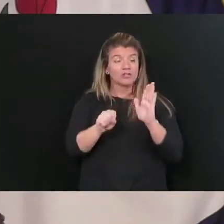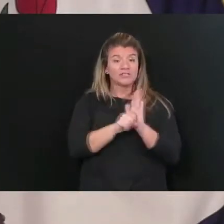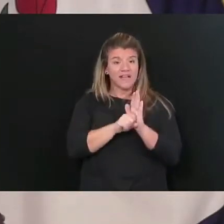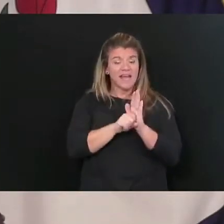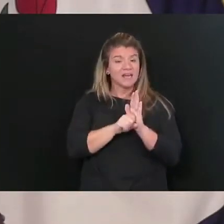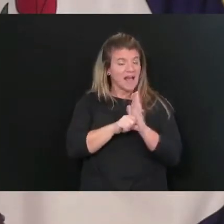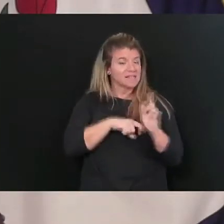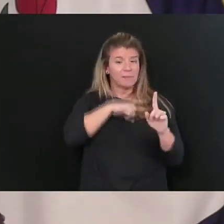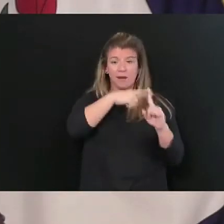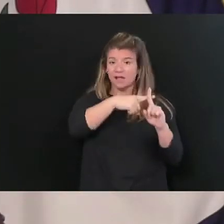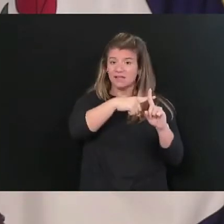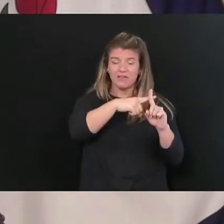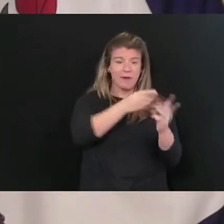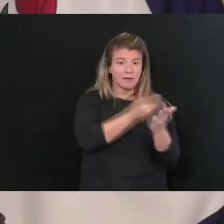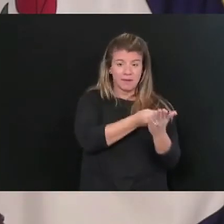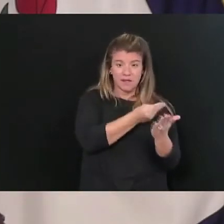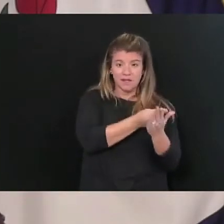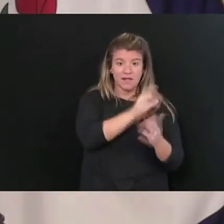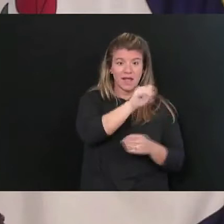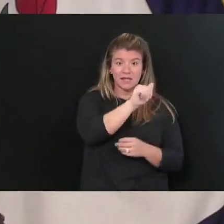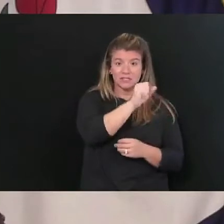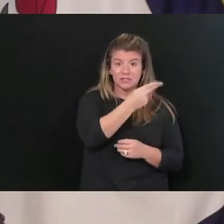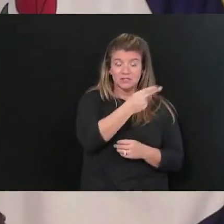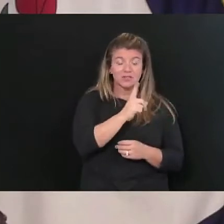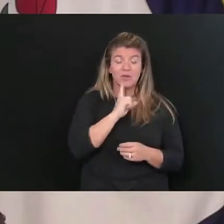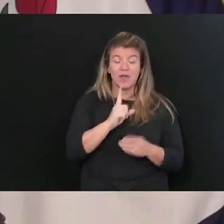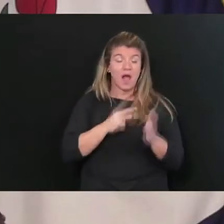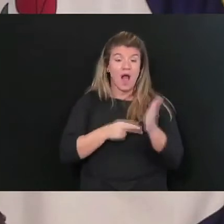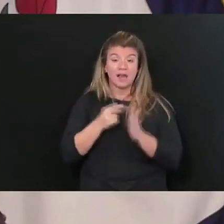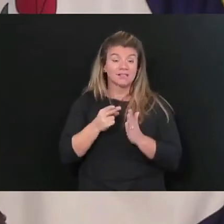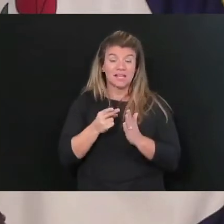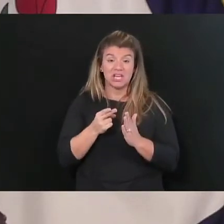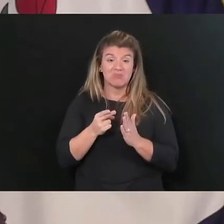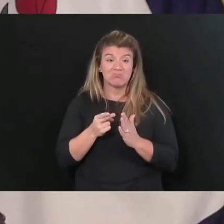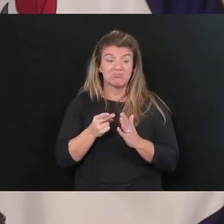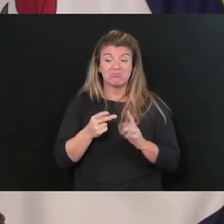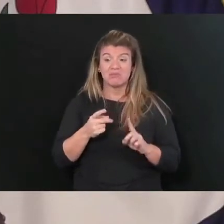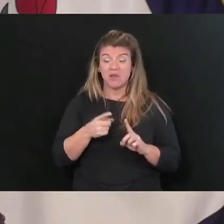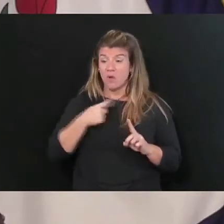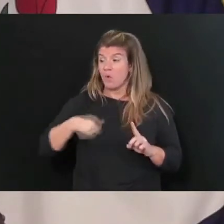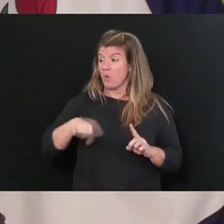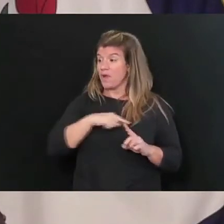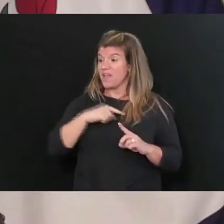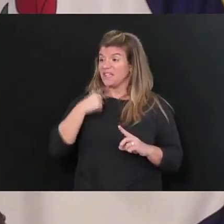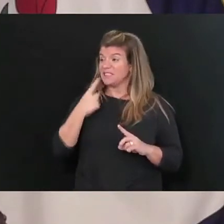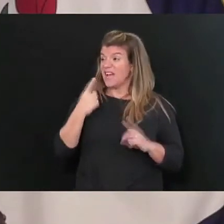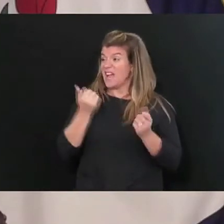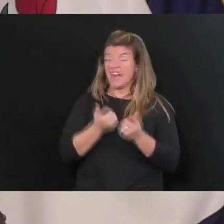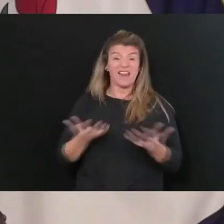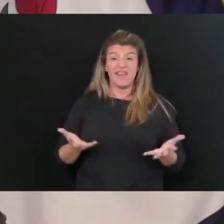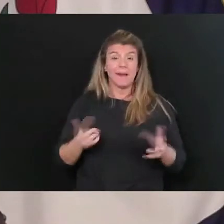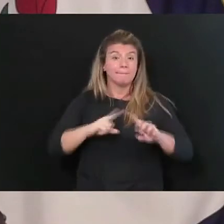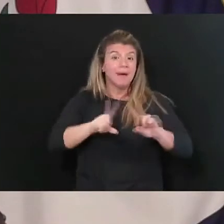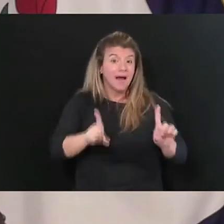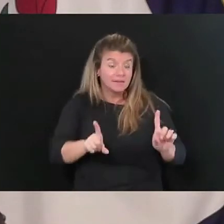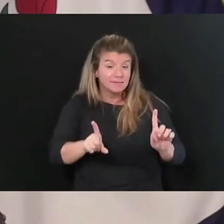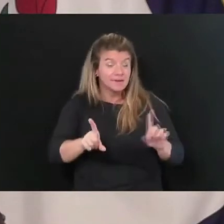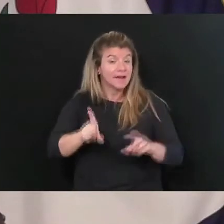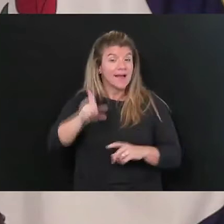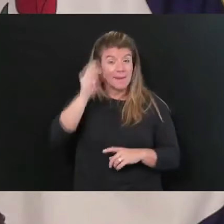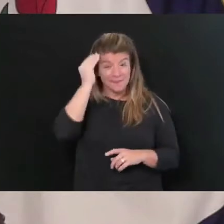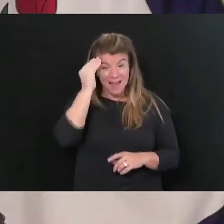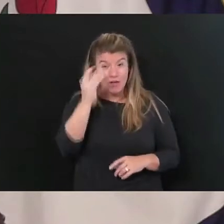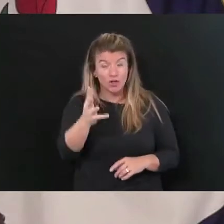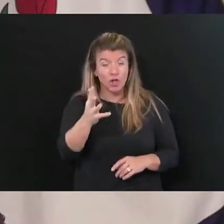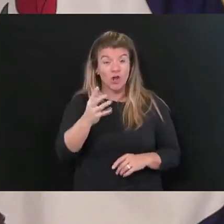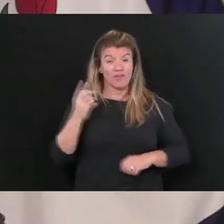big surplus of cash. Honest to Pete, and we can say anything we want. But I'm telling you, from when the day